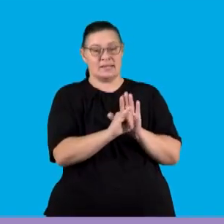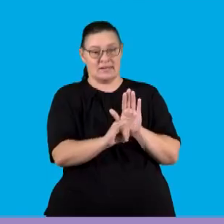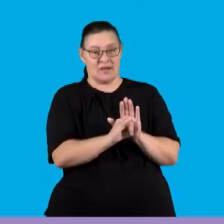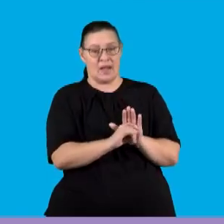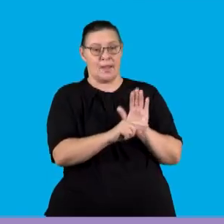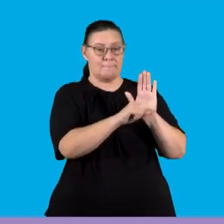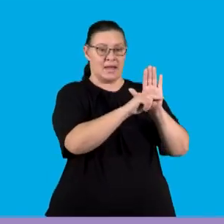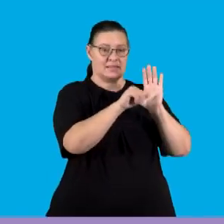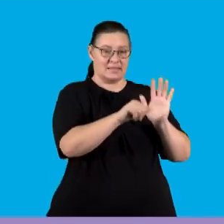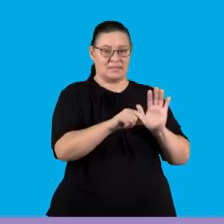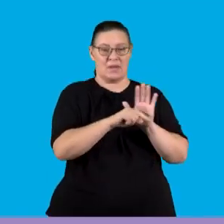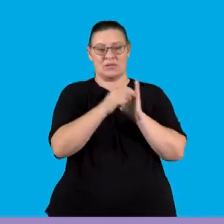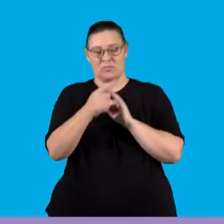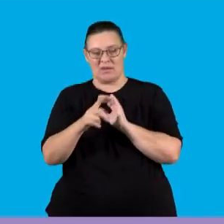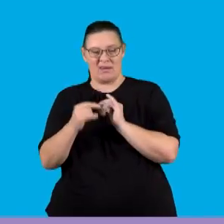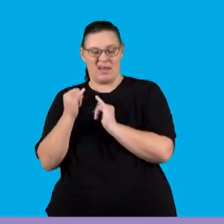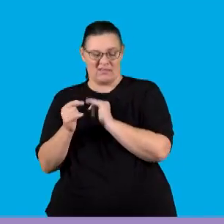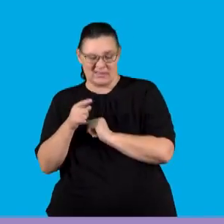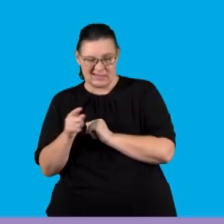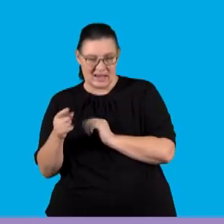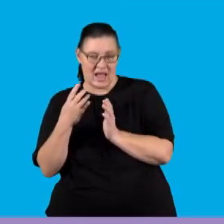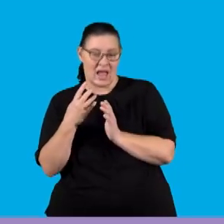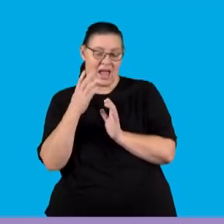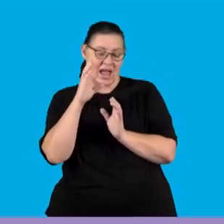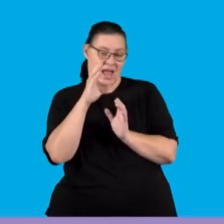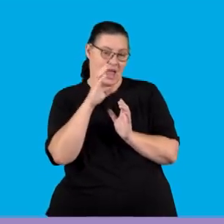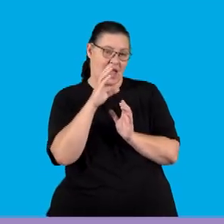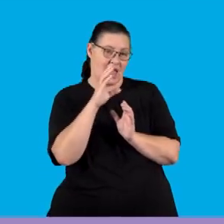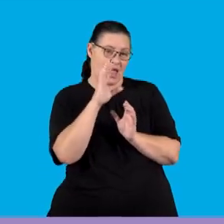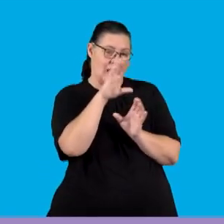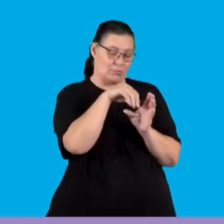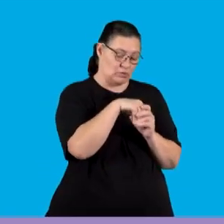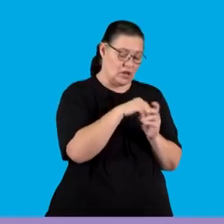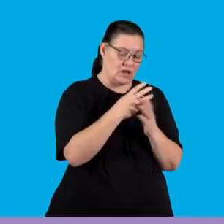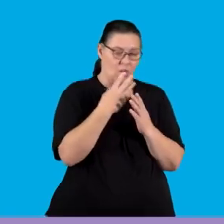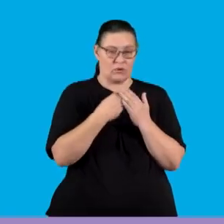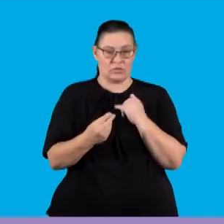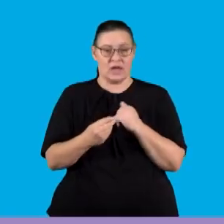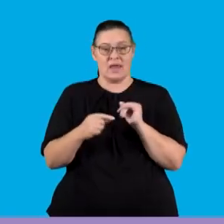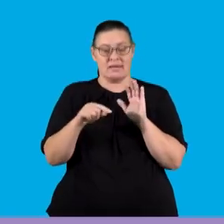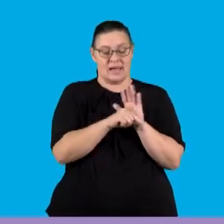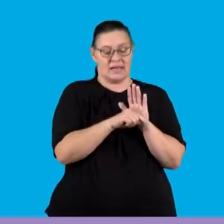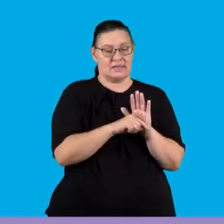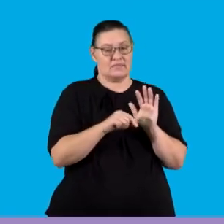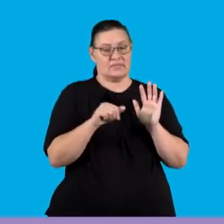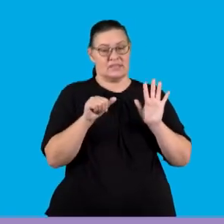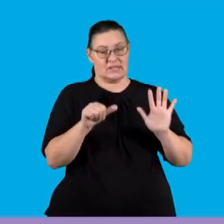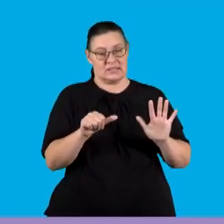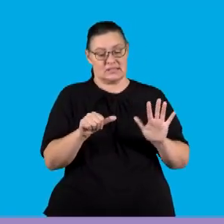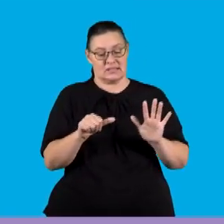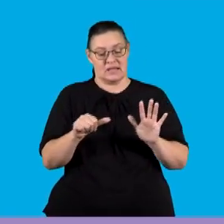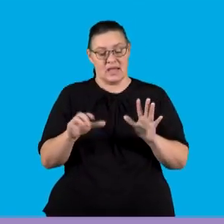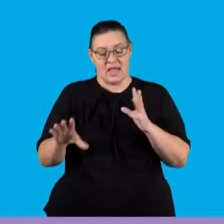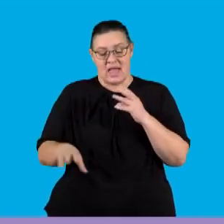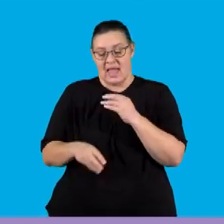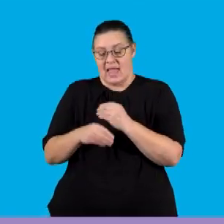we identified those input values. Let's use our rule to identify the output values. So -6 is